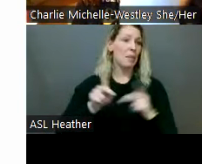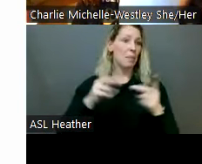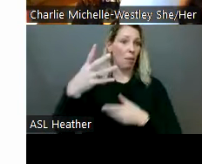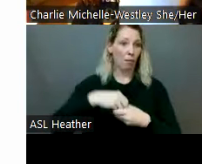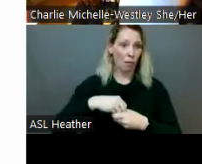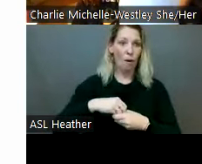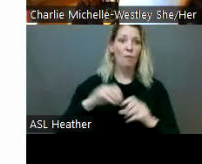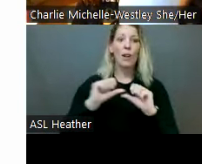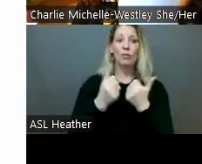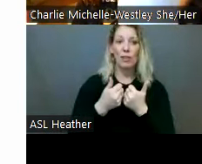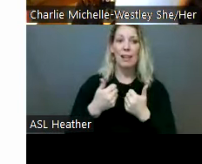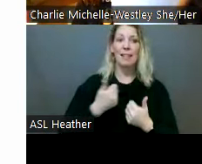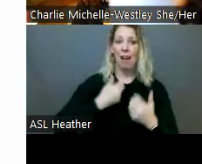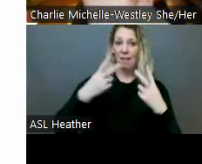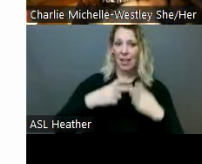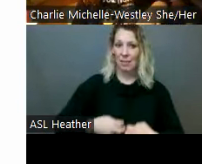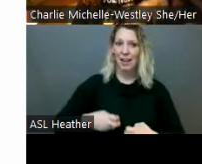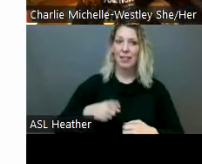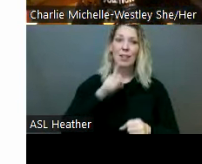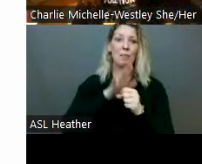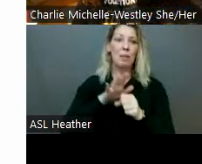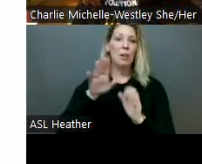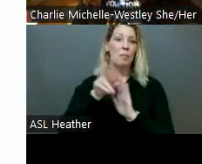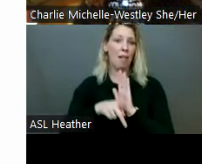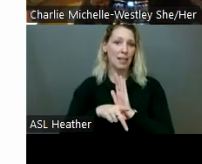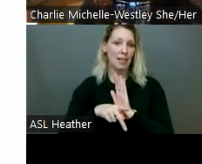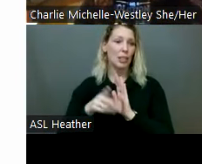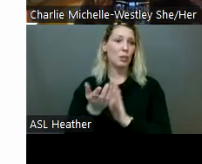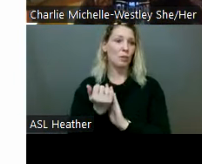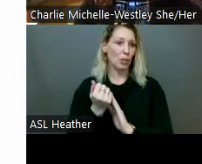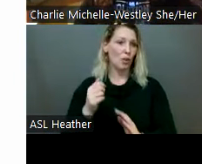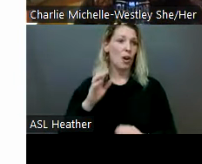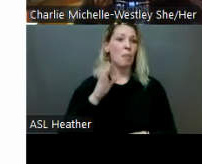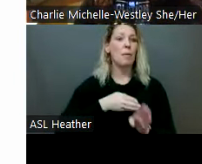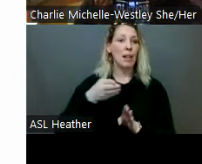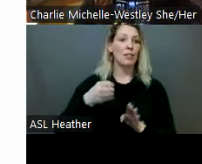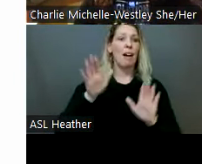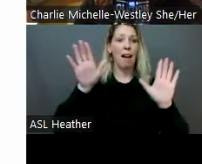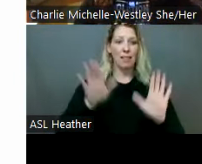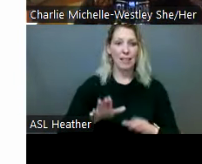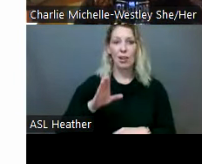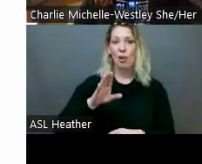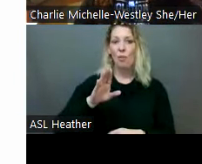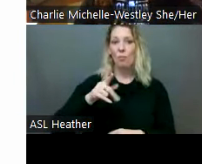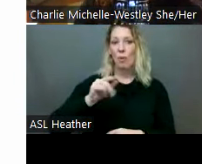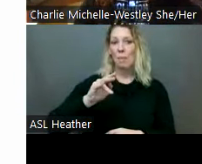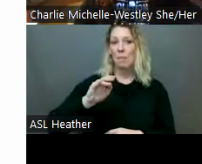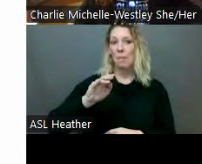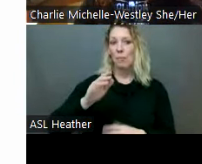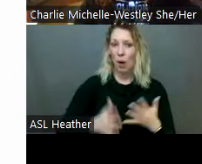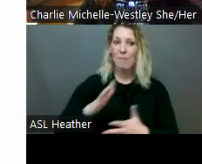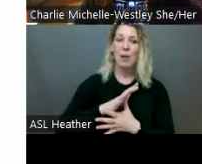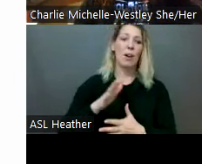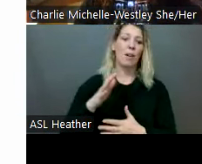for that. C, in all investigations involving officer-involved shootings and other cases which may involve criminal misconduct,